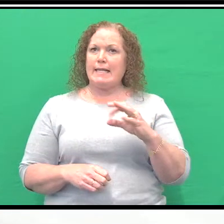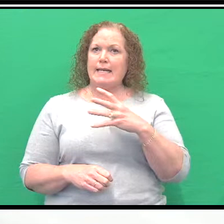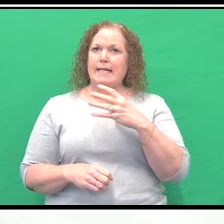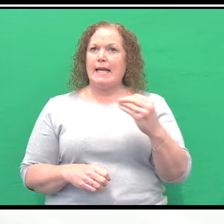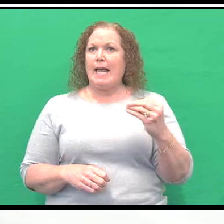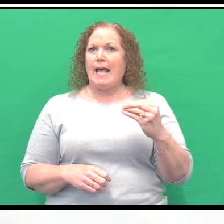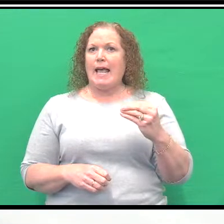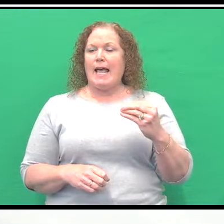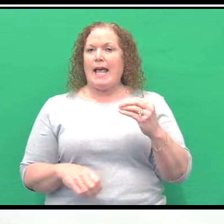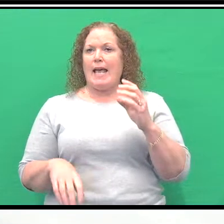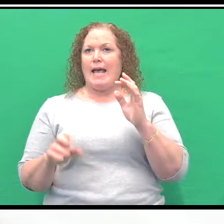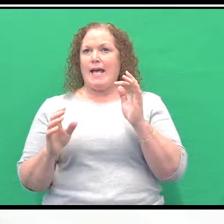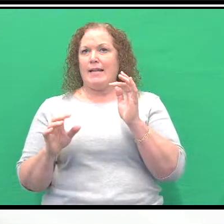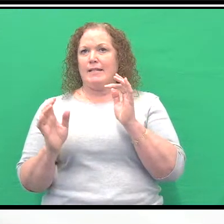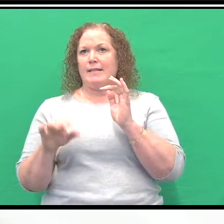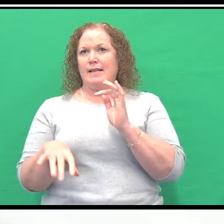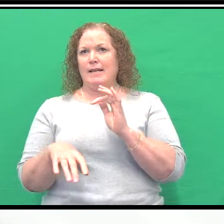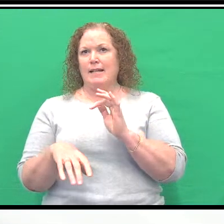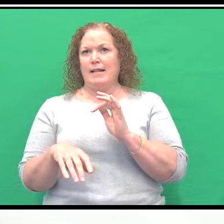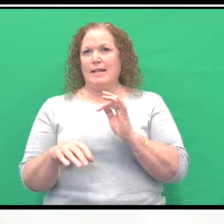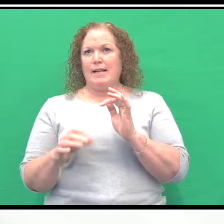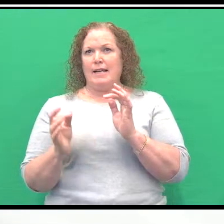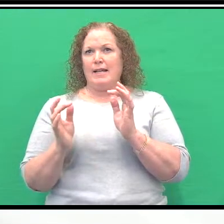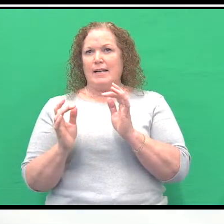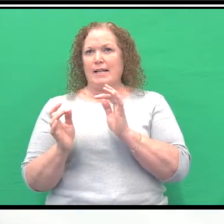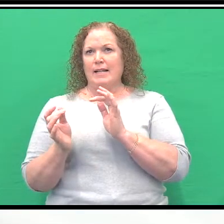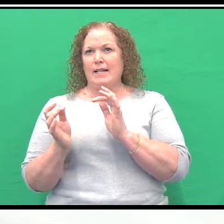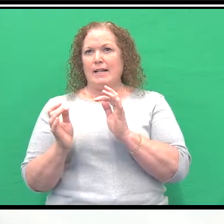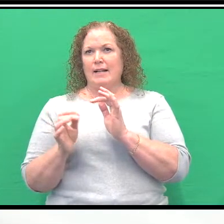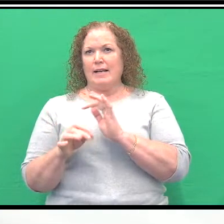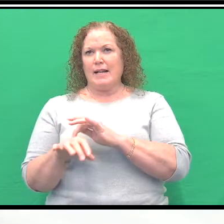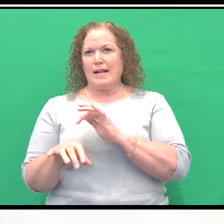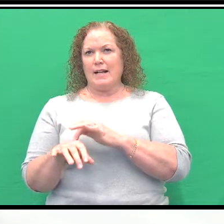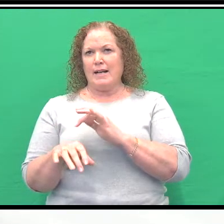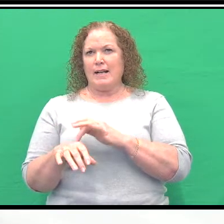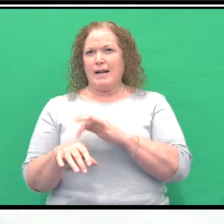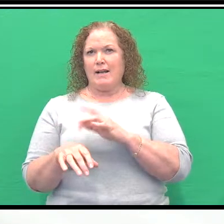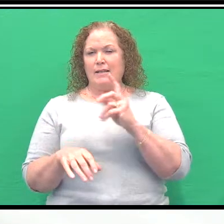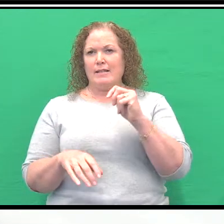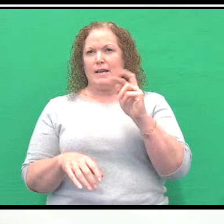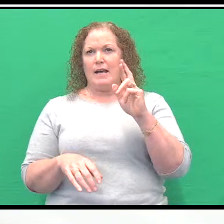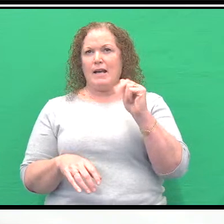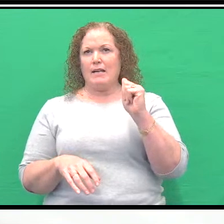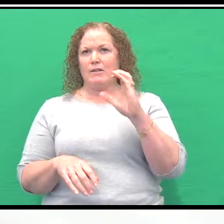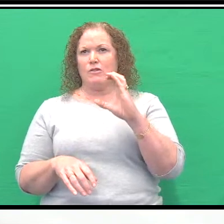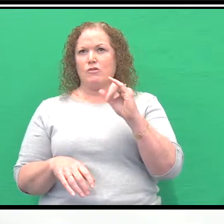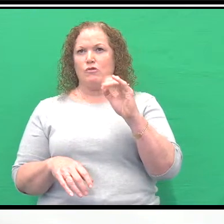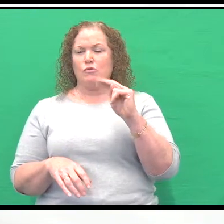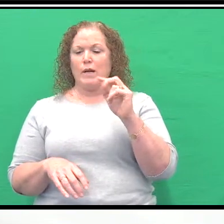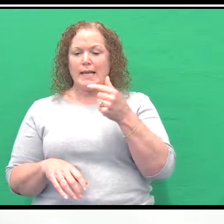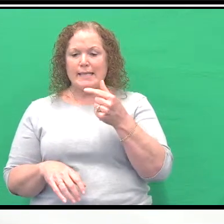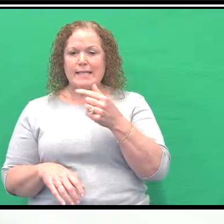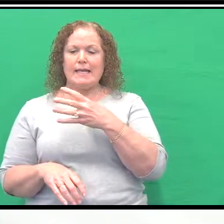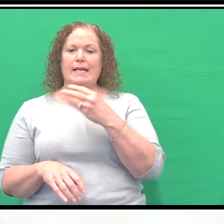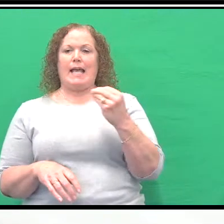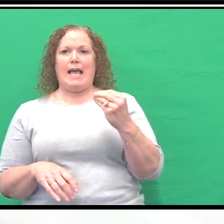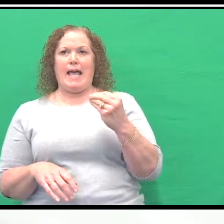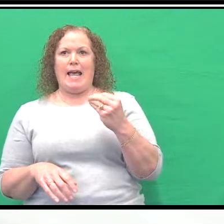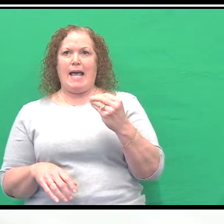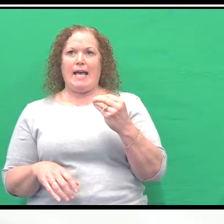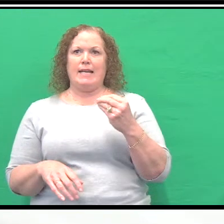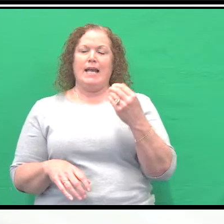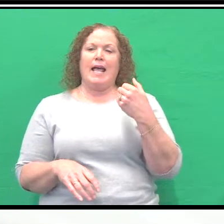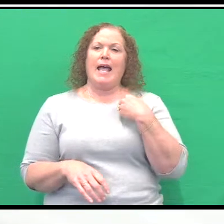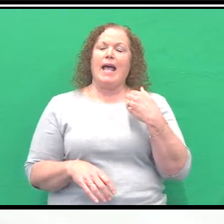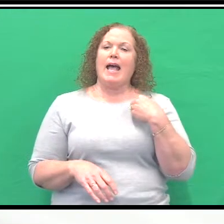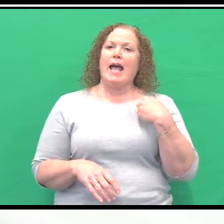well as staffing our care rooms across the district. We have separate contracts with this company because they're